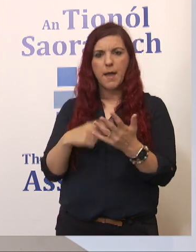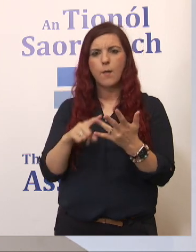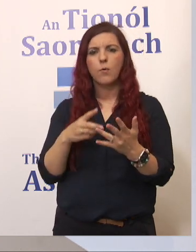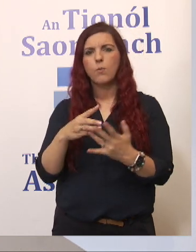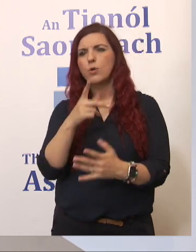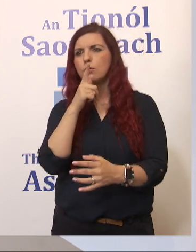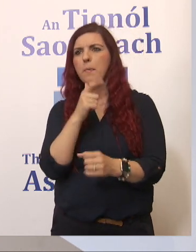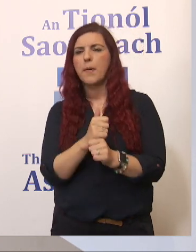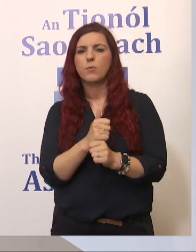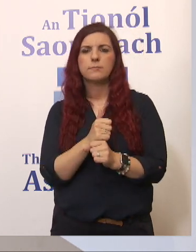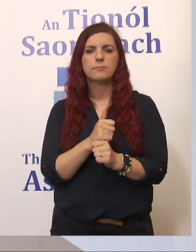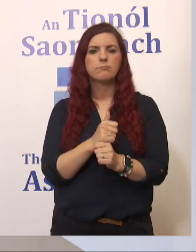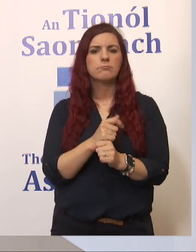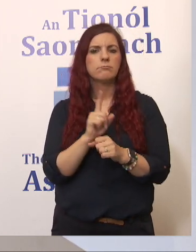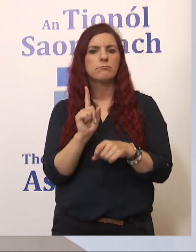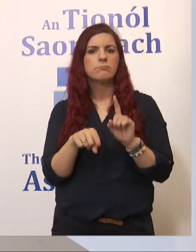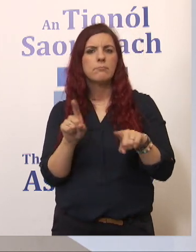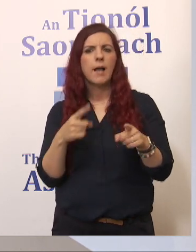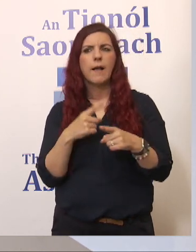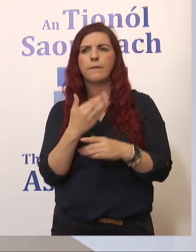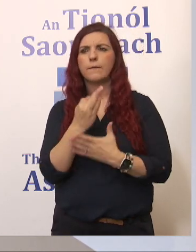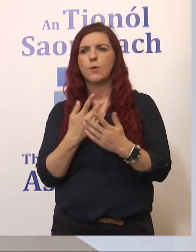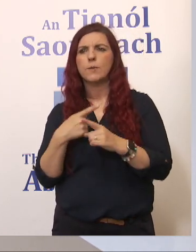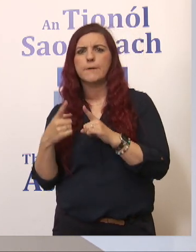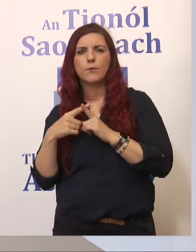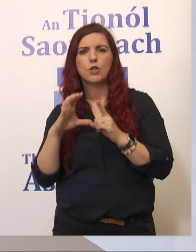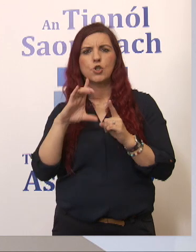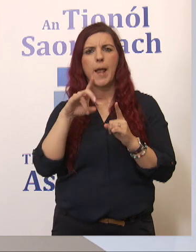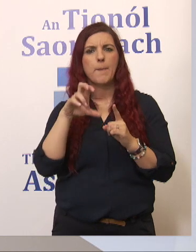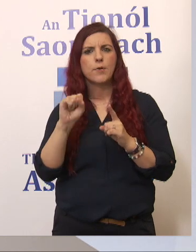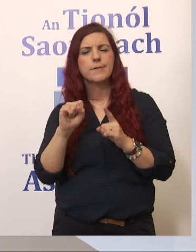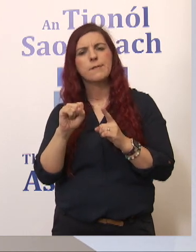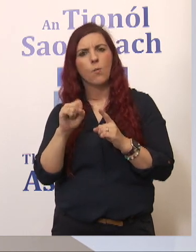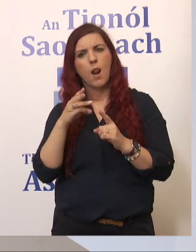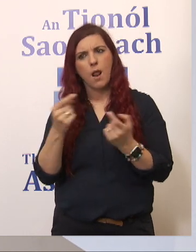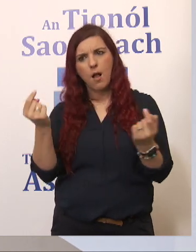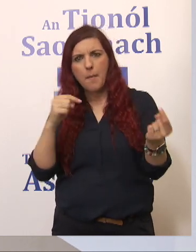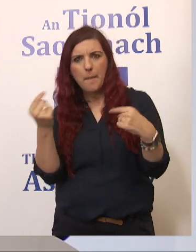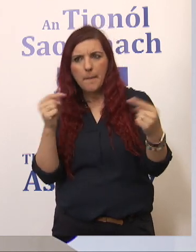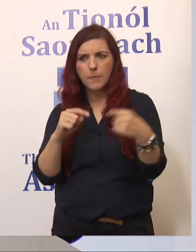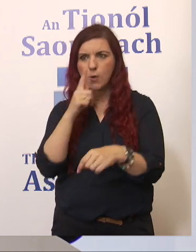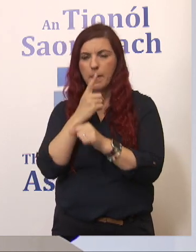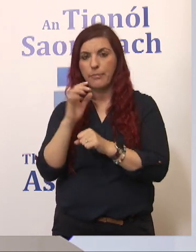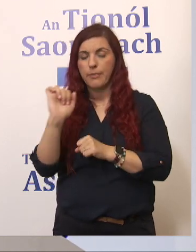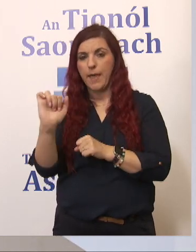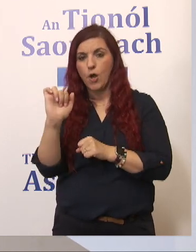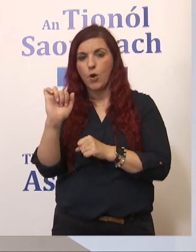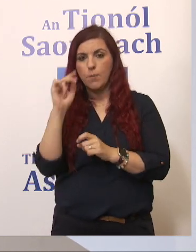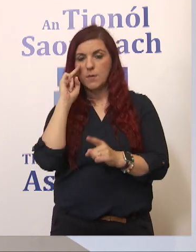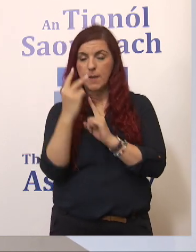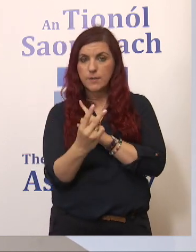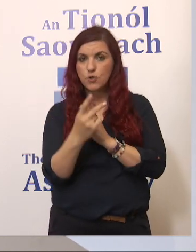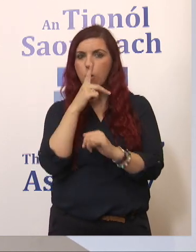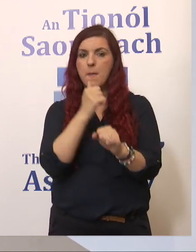have some chambers coming in to give their perspective on the advantages or